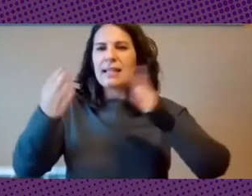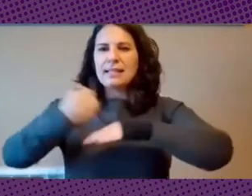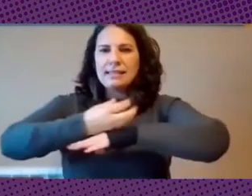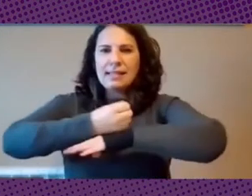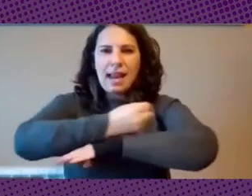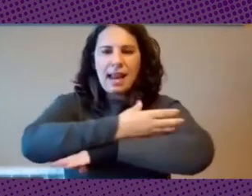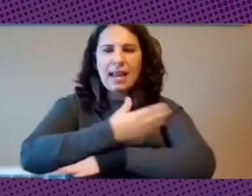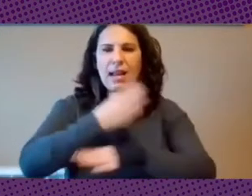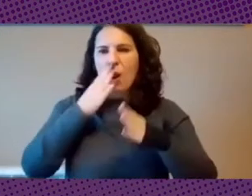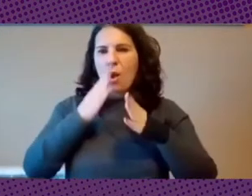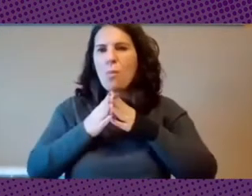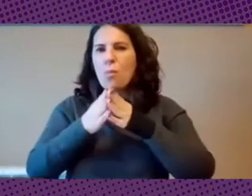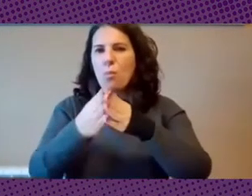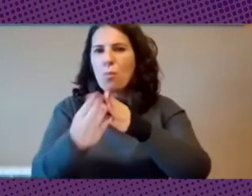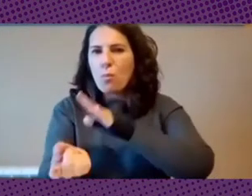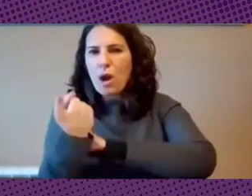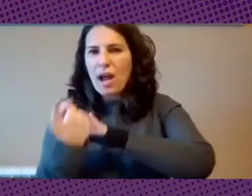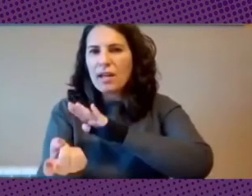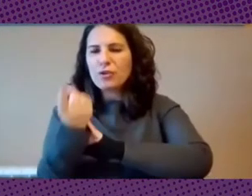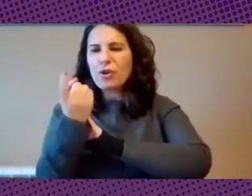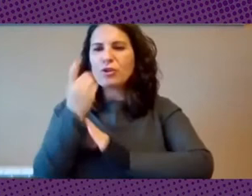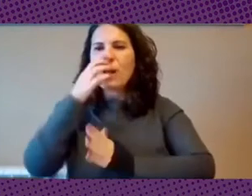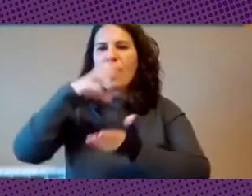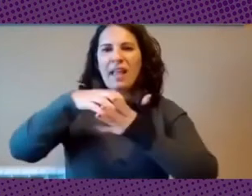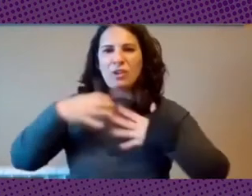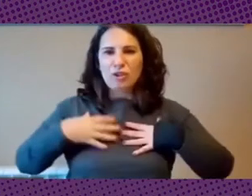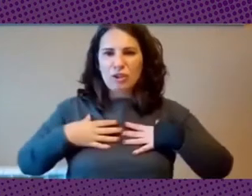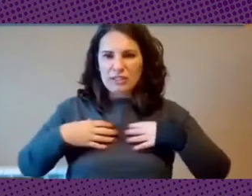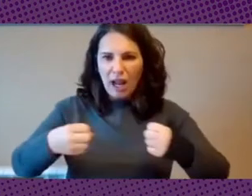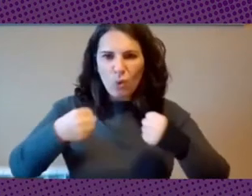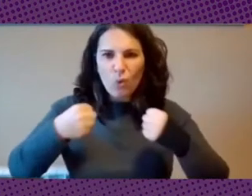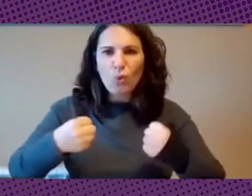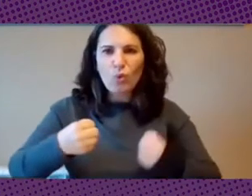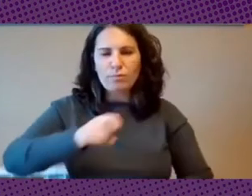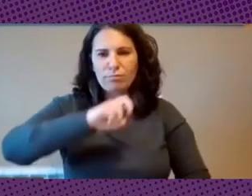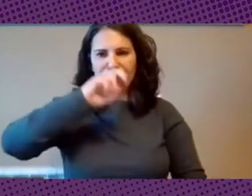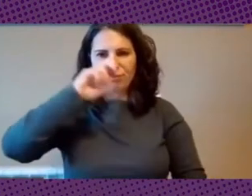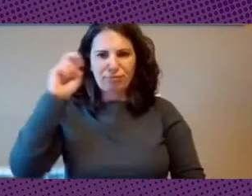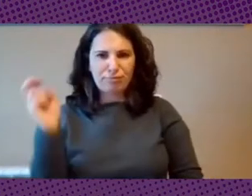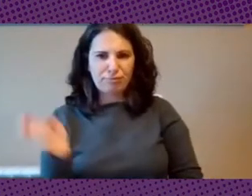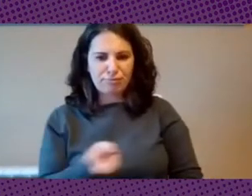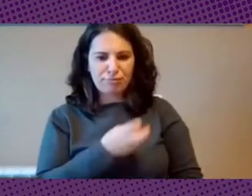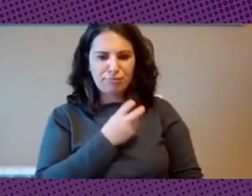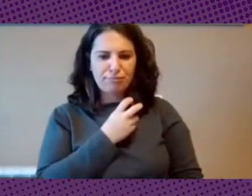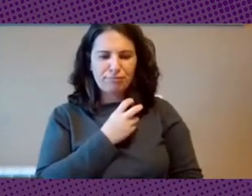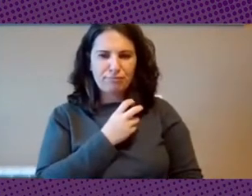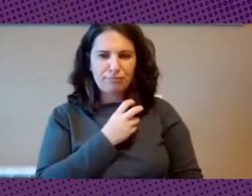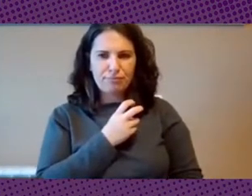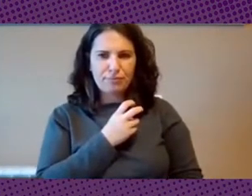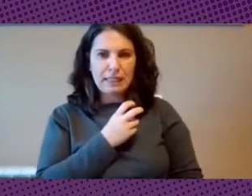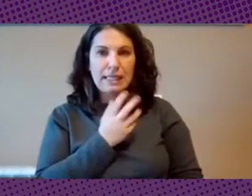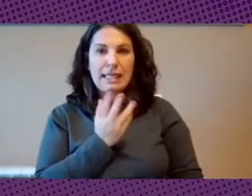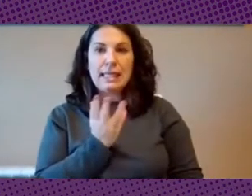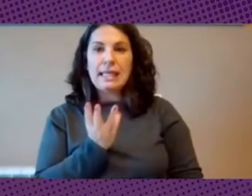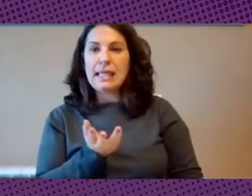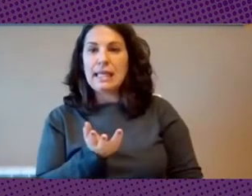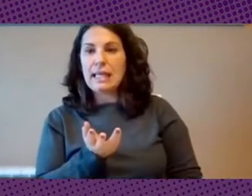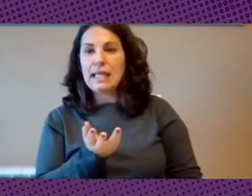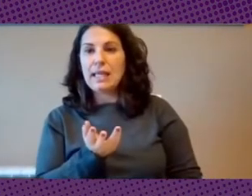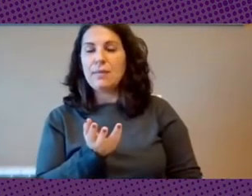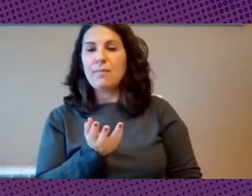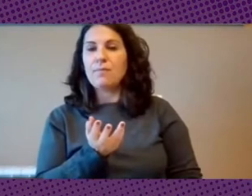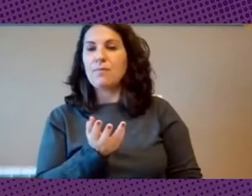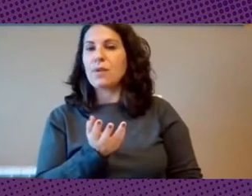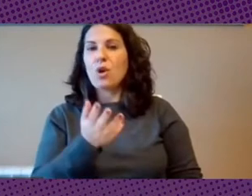with a new right wing government. And you cannot run rehabilitation programs in prisons, but the rest, lots of